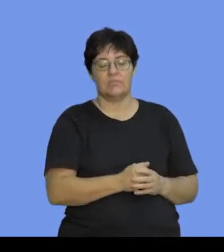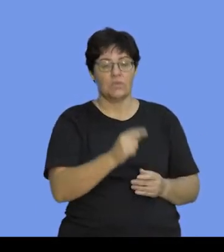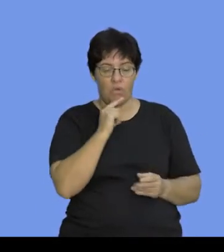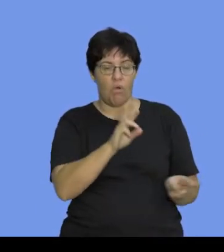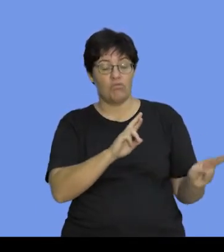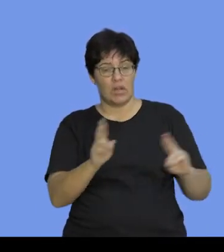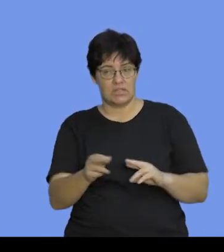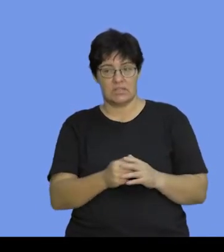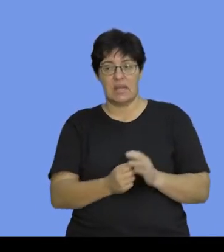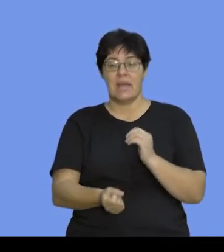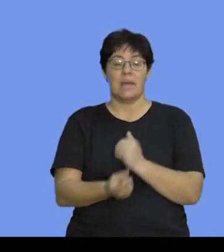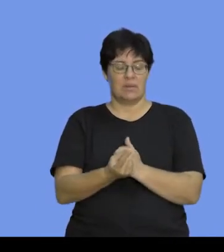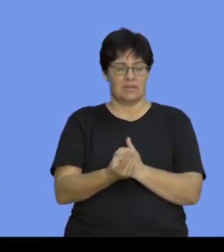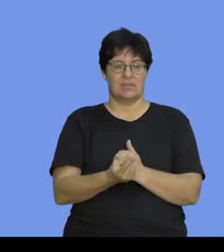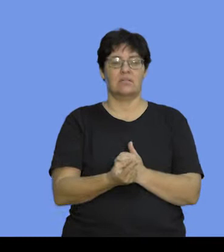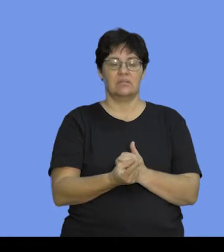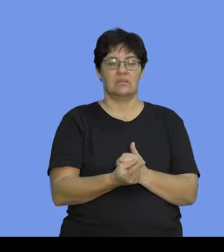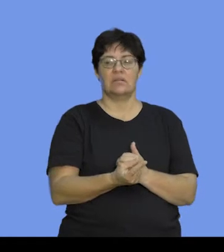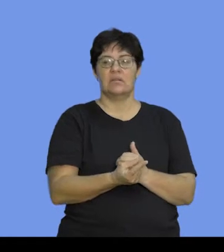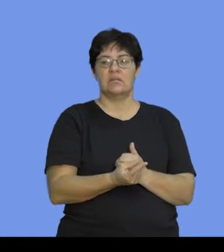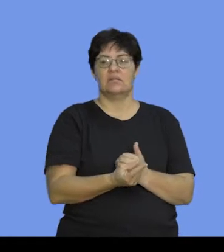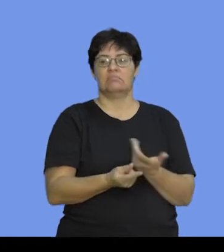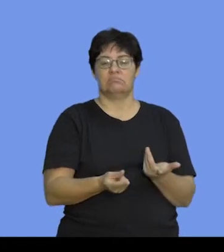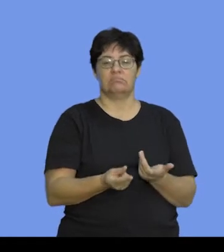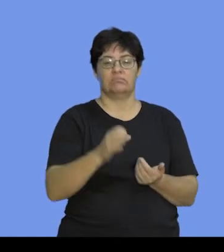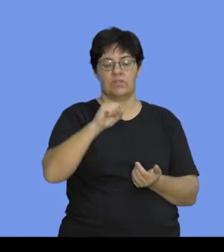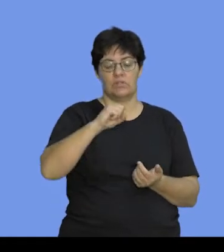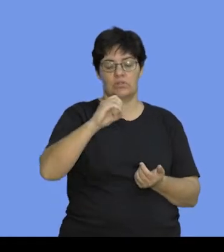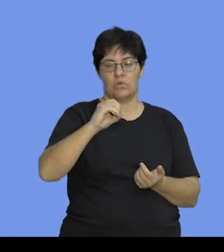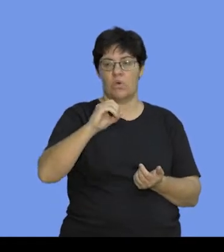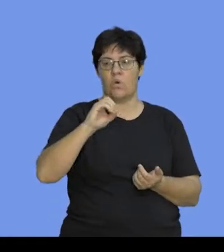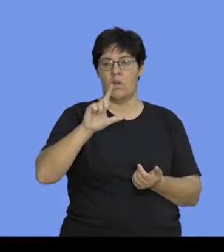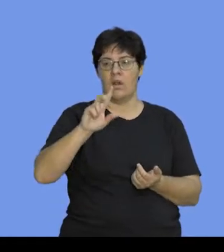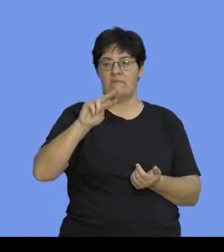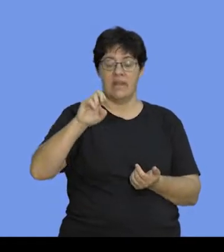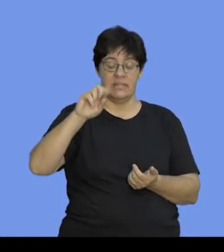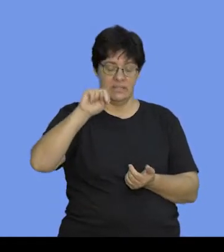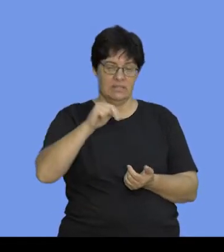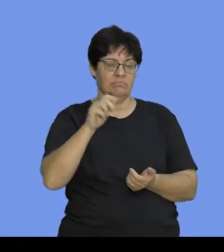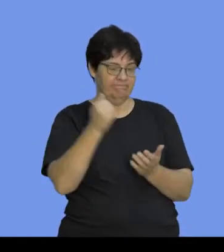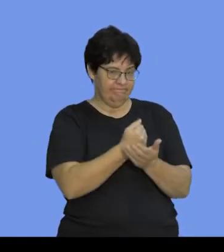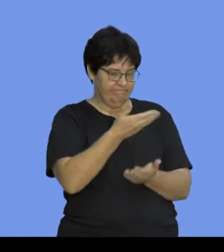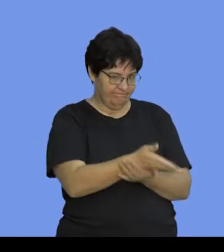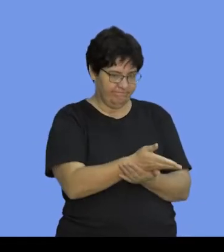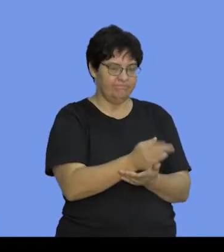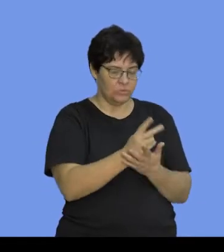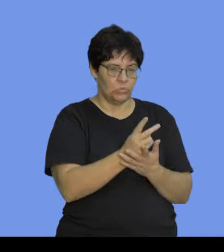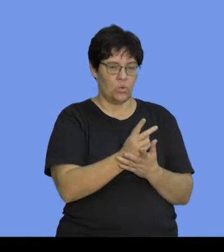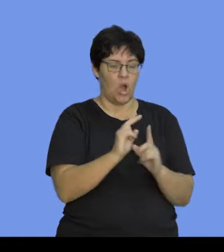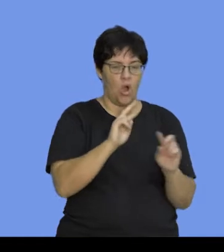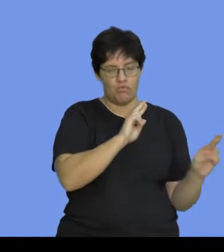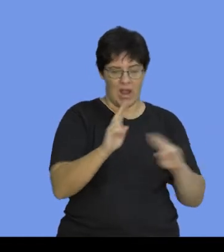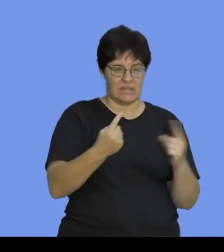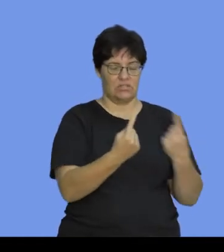this reaction takes place in the midst of a solvent. So there must be a solvent to allow these particles to react with each other